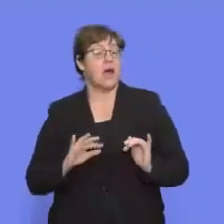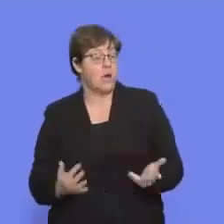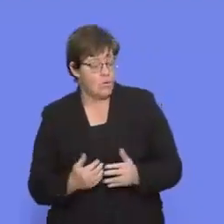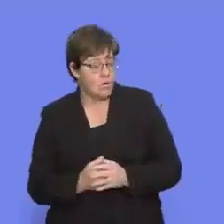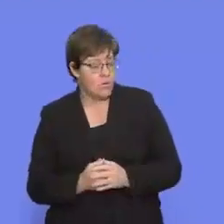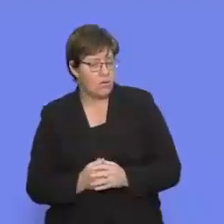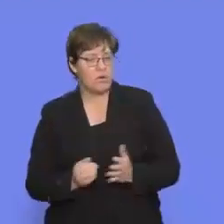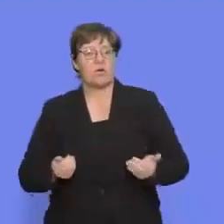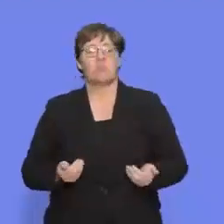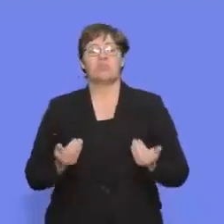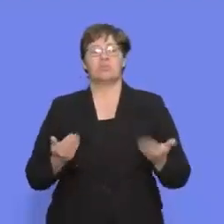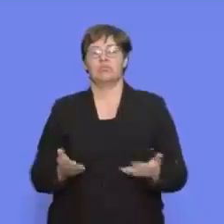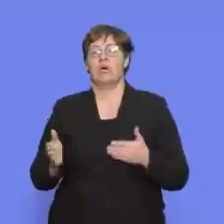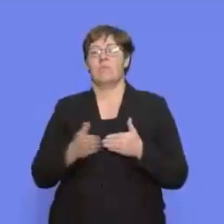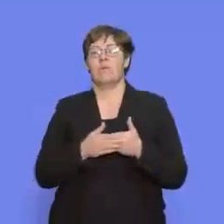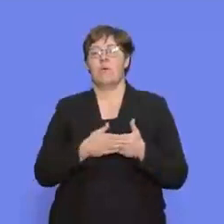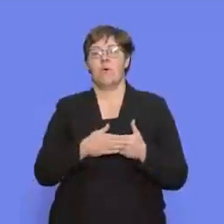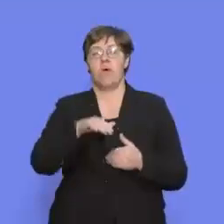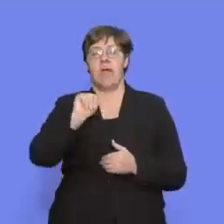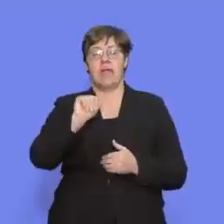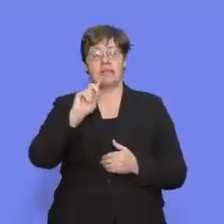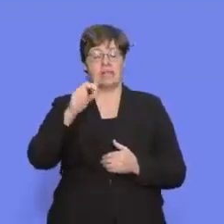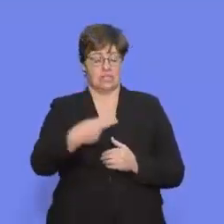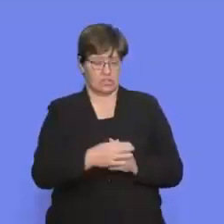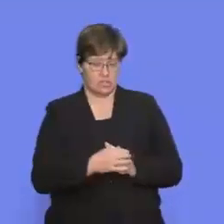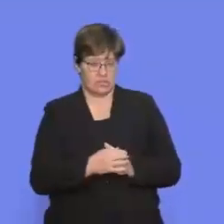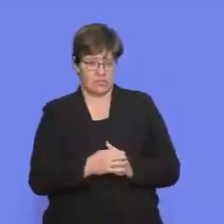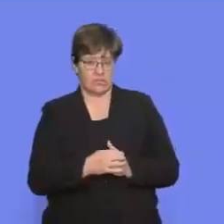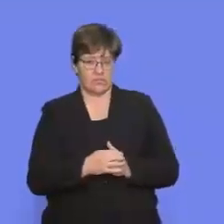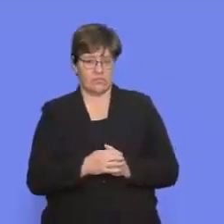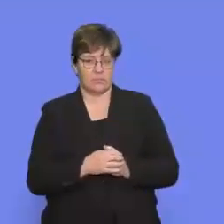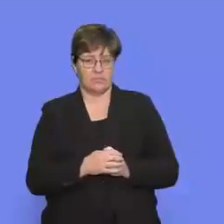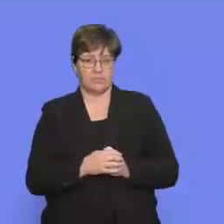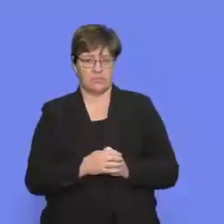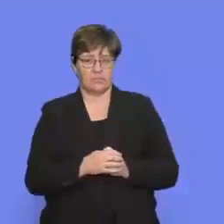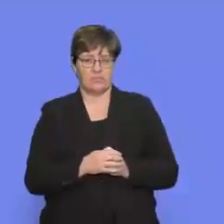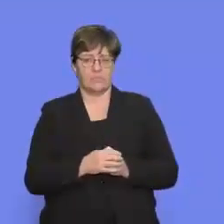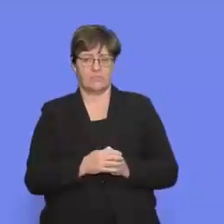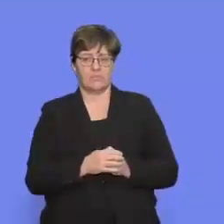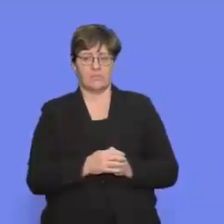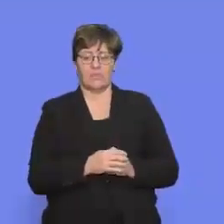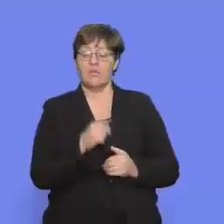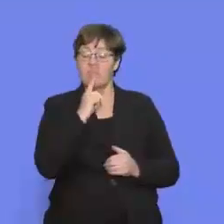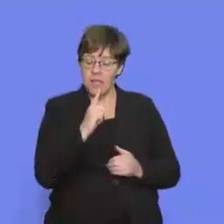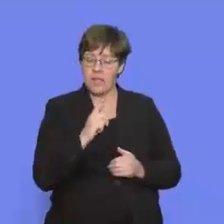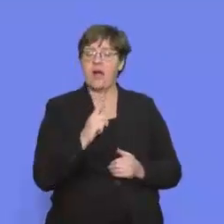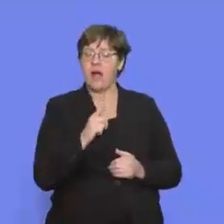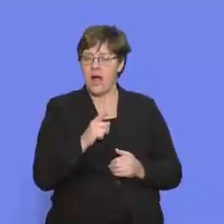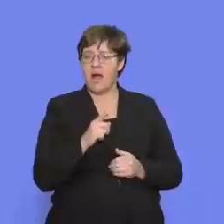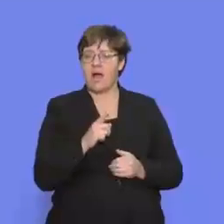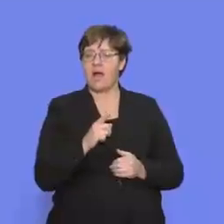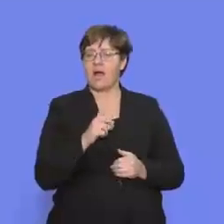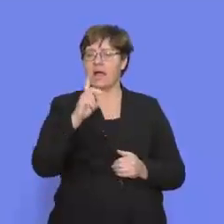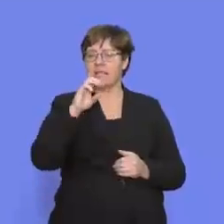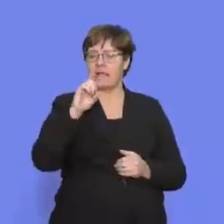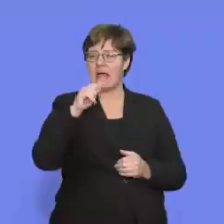ADH. Then what will happen? Permeability of collecting ducts and the distal convoluted